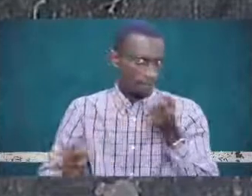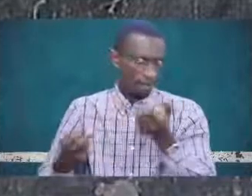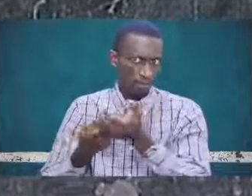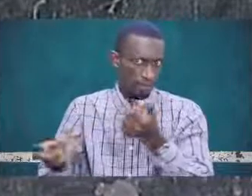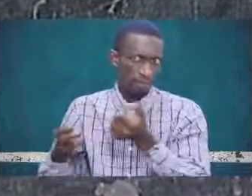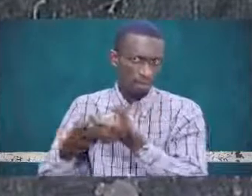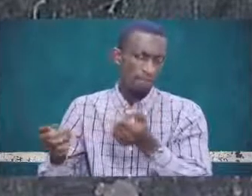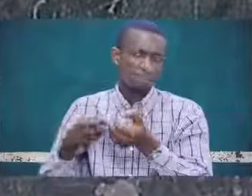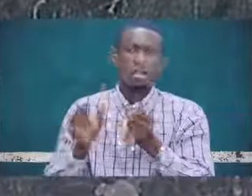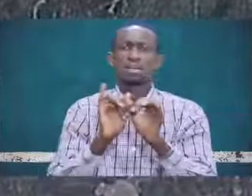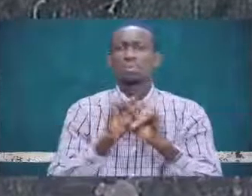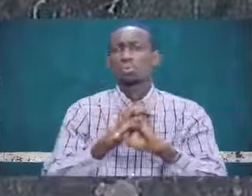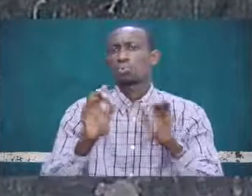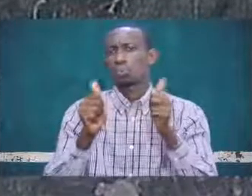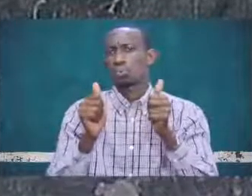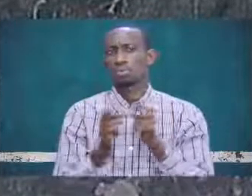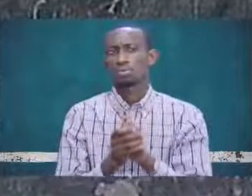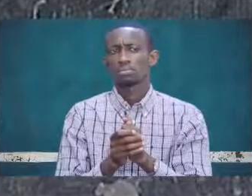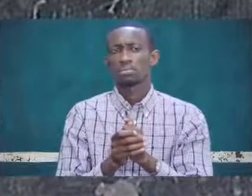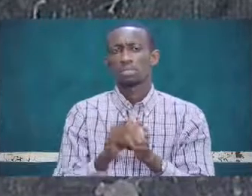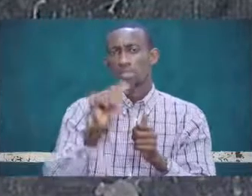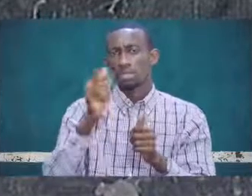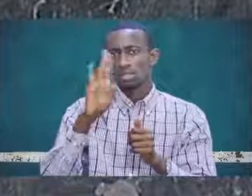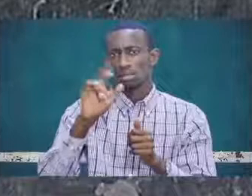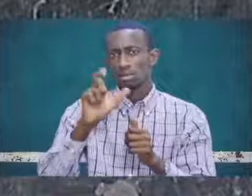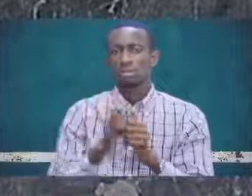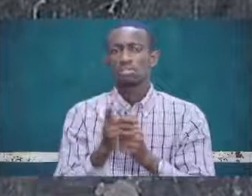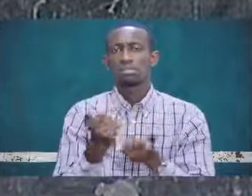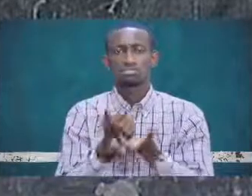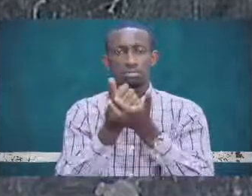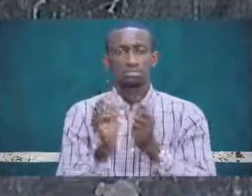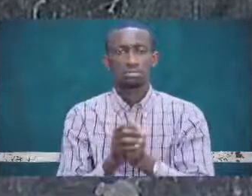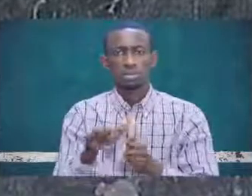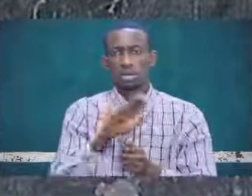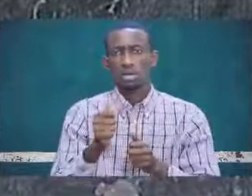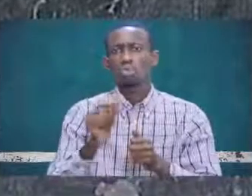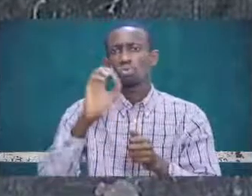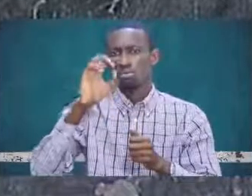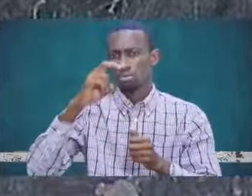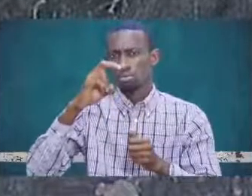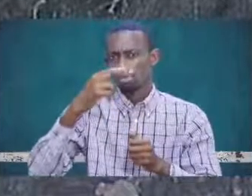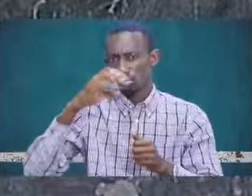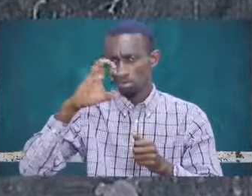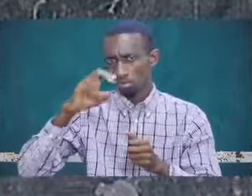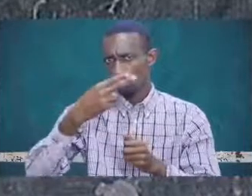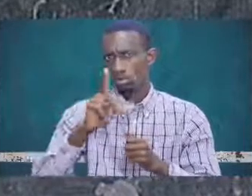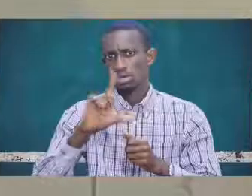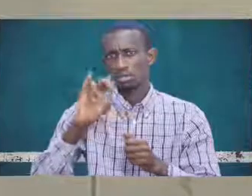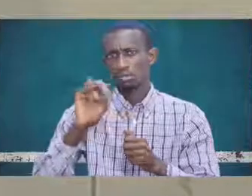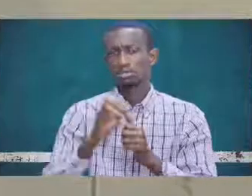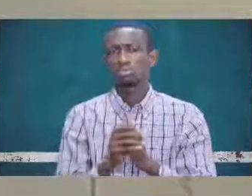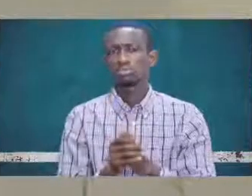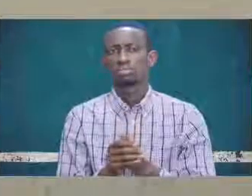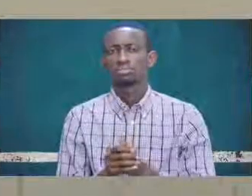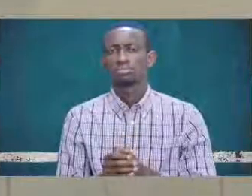in the duodenum and in the ileum, the environment is alkaline. All right. So simply, we